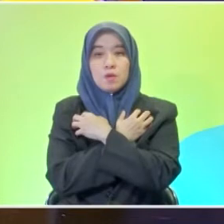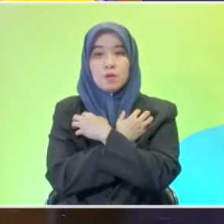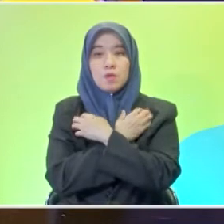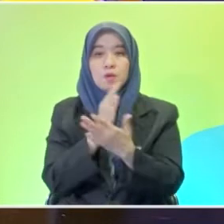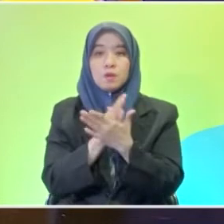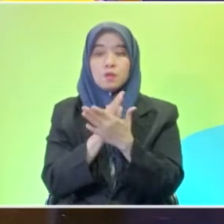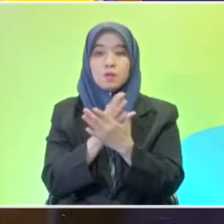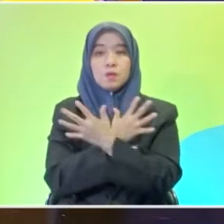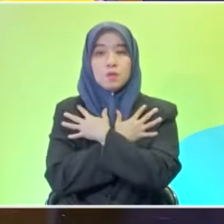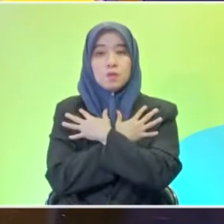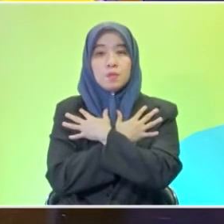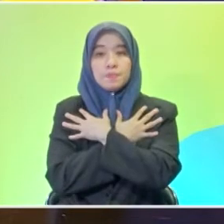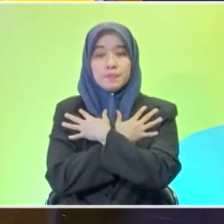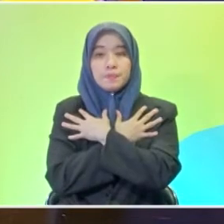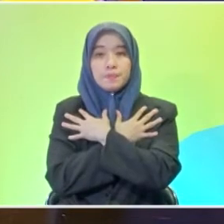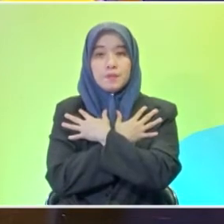take a short break, teacher?